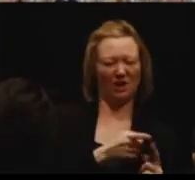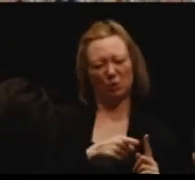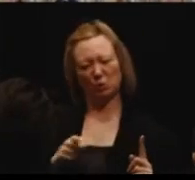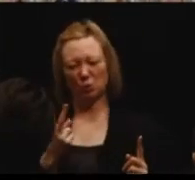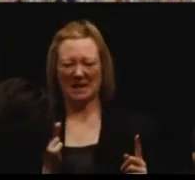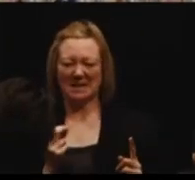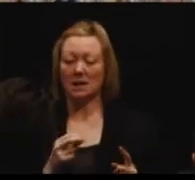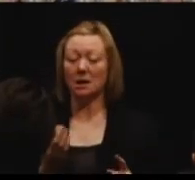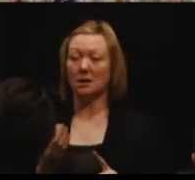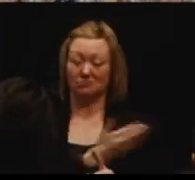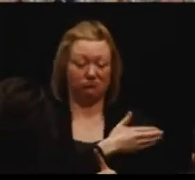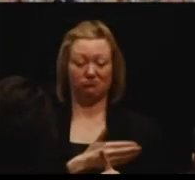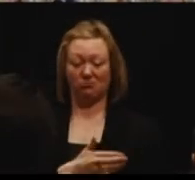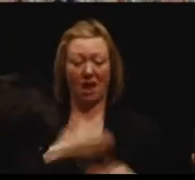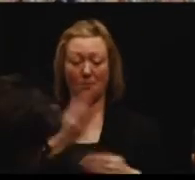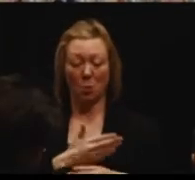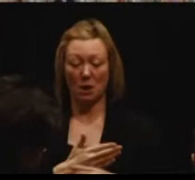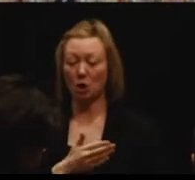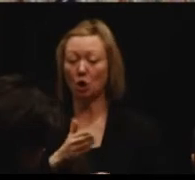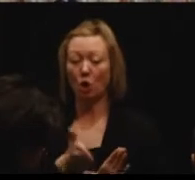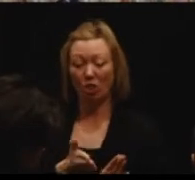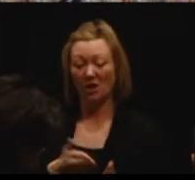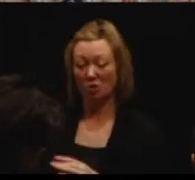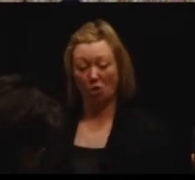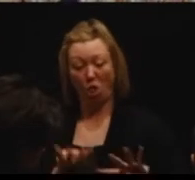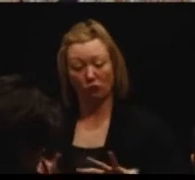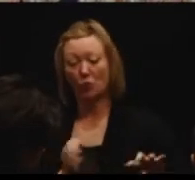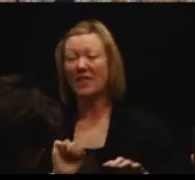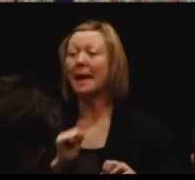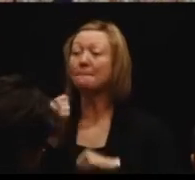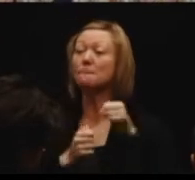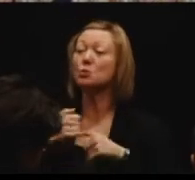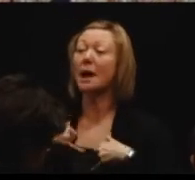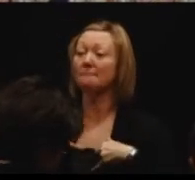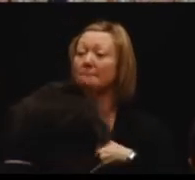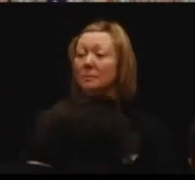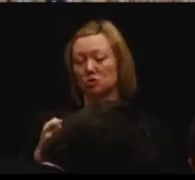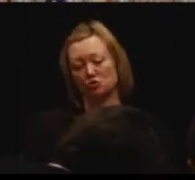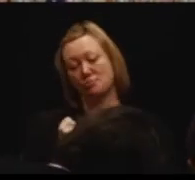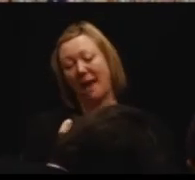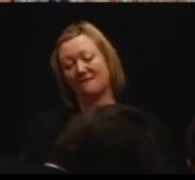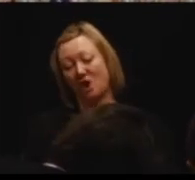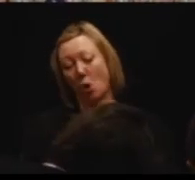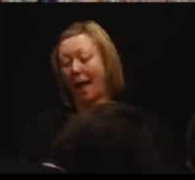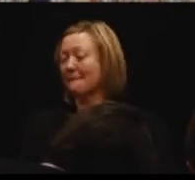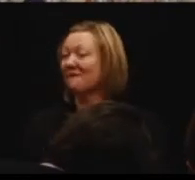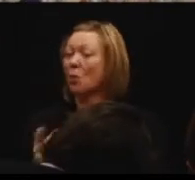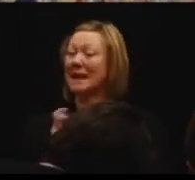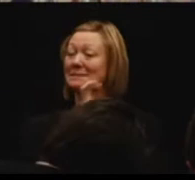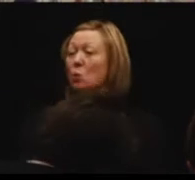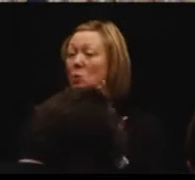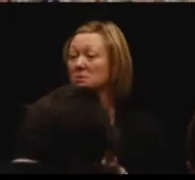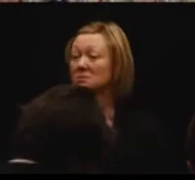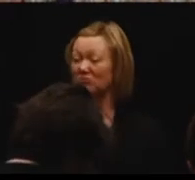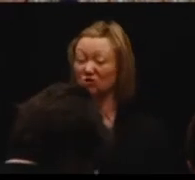youths and just put them through their boot camp to make video games for an export market. So that's a strategic partnership with MSD, and it's happening.